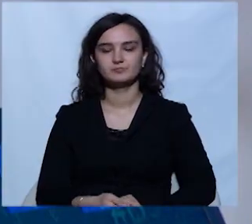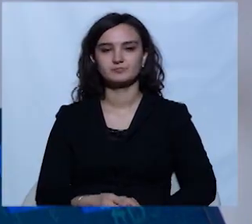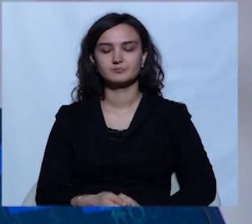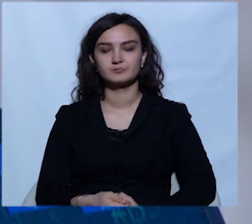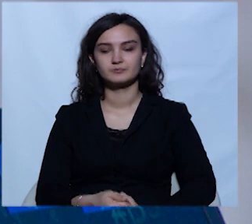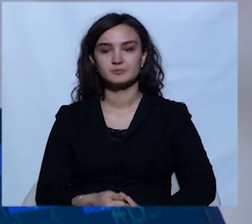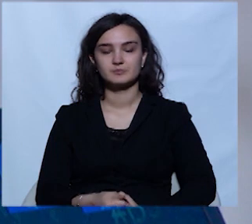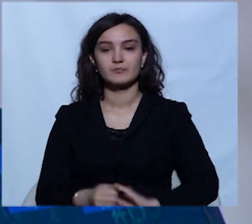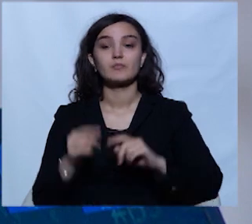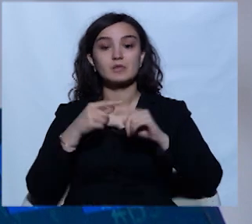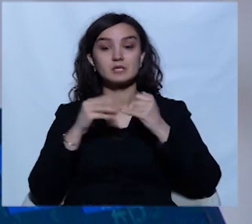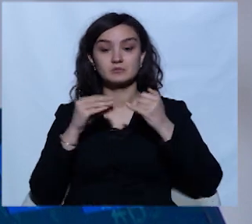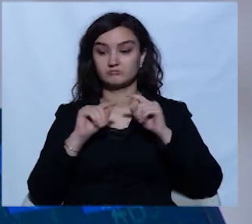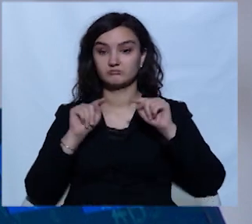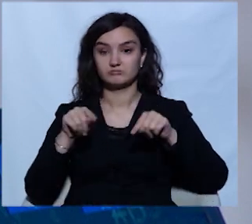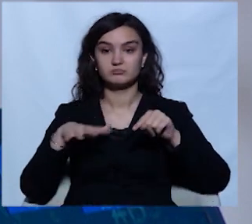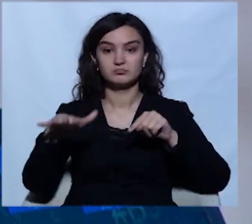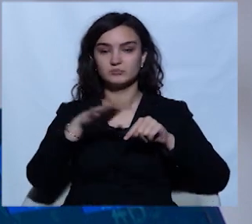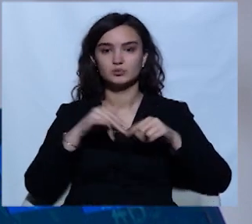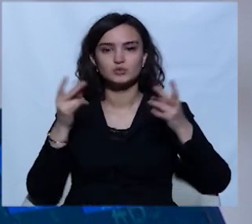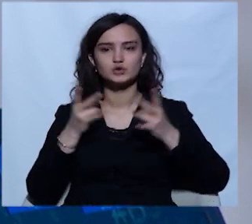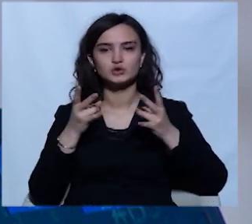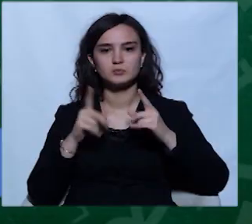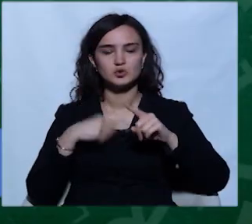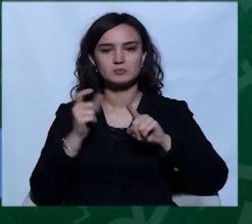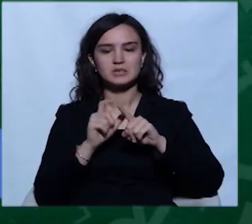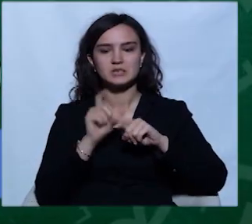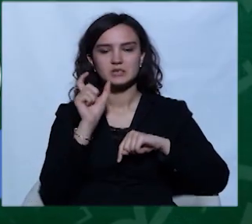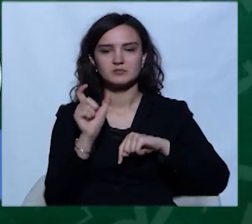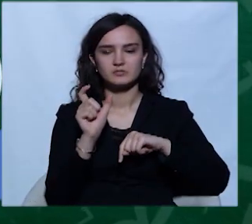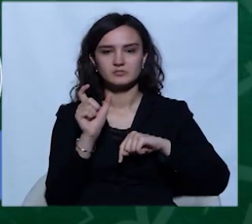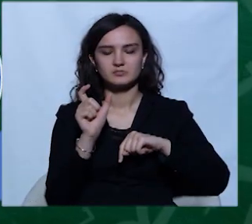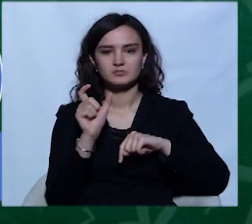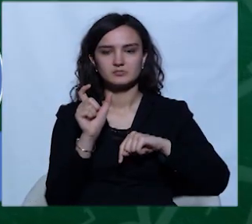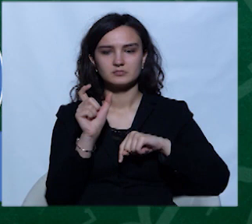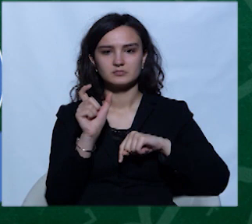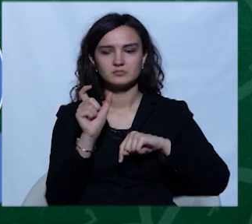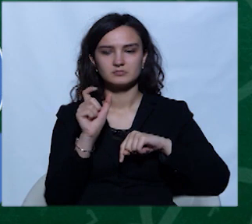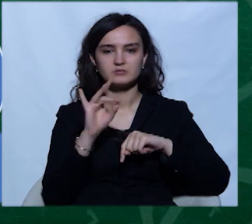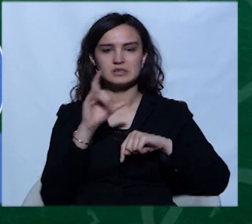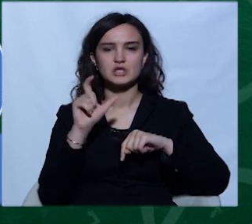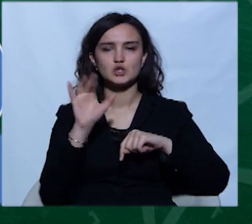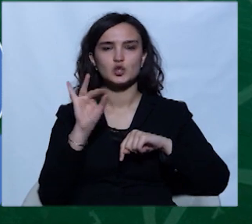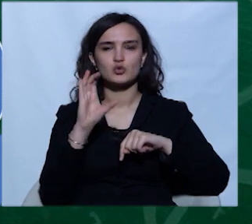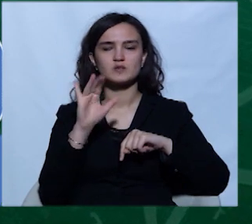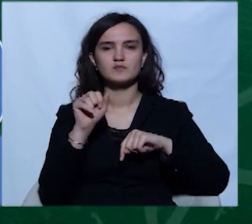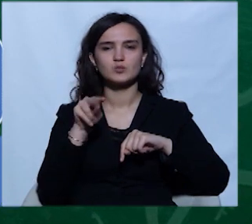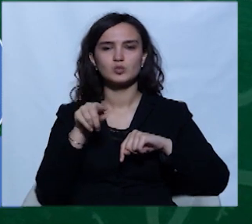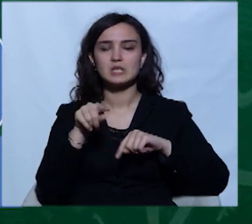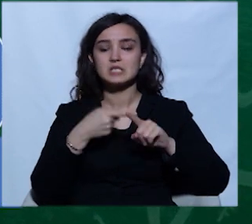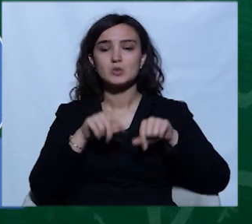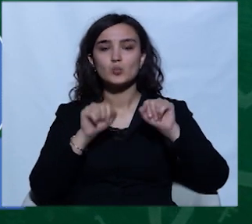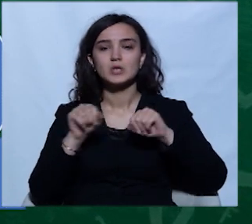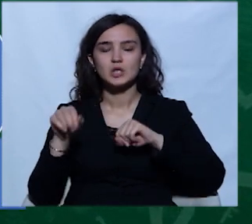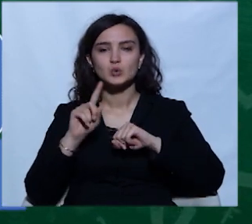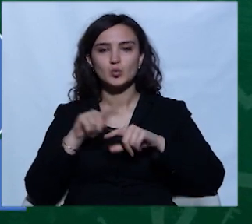If stuck on a deserted island, you'd need a bit of this next word, resourceful. It's the ability to have